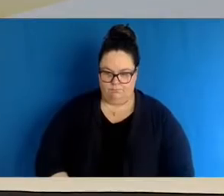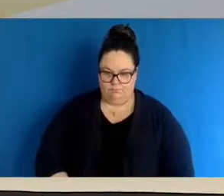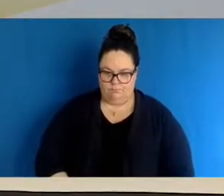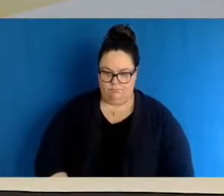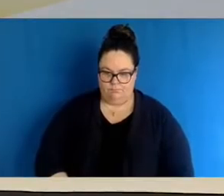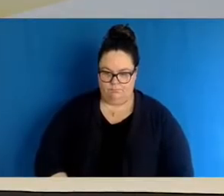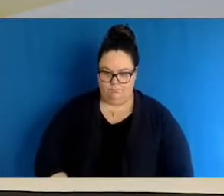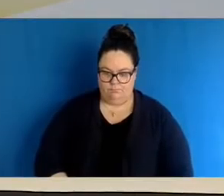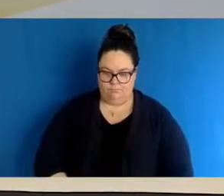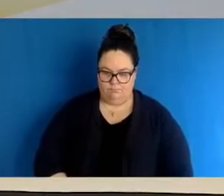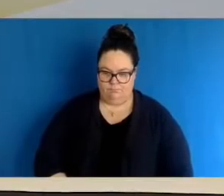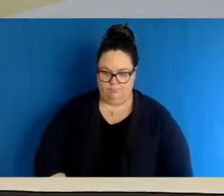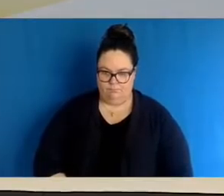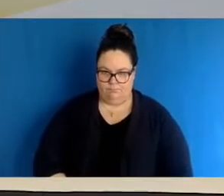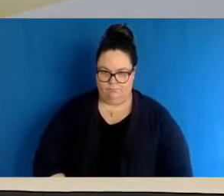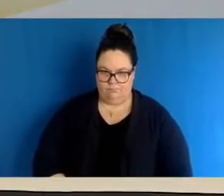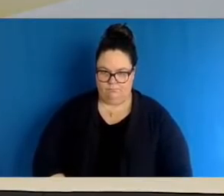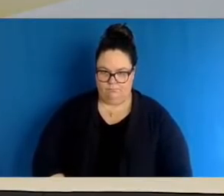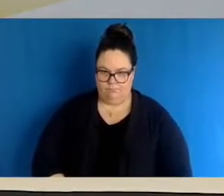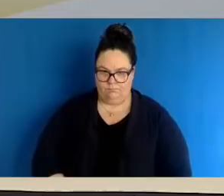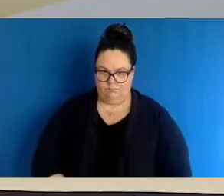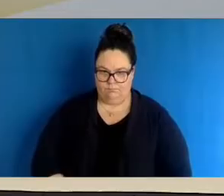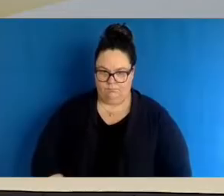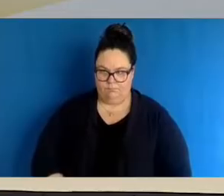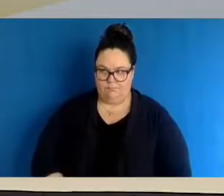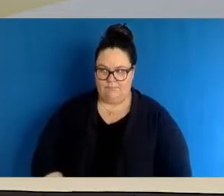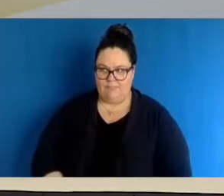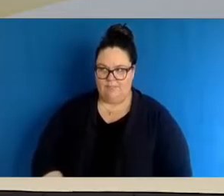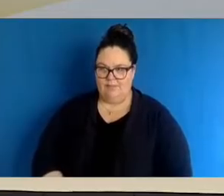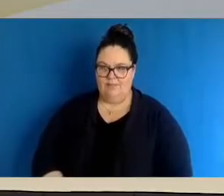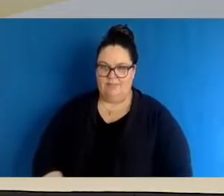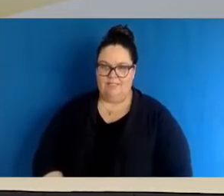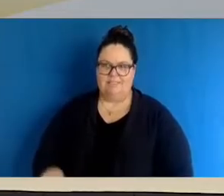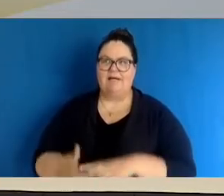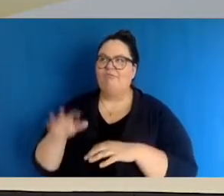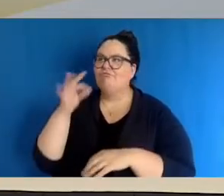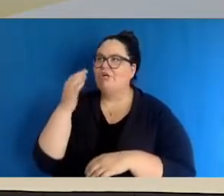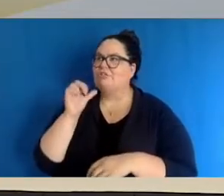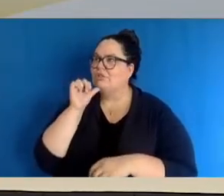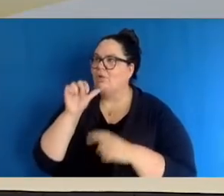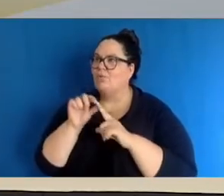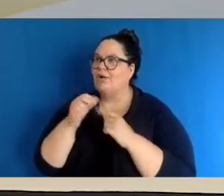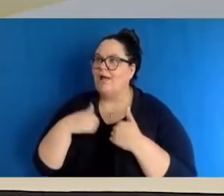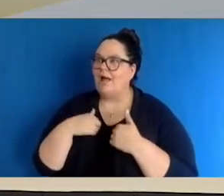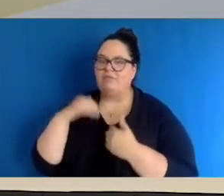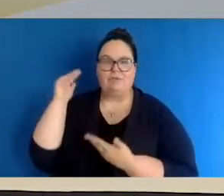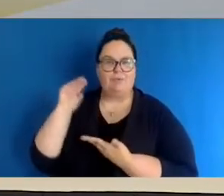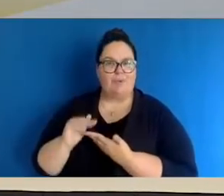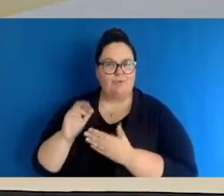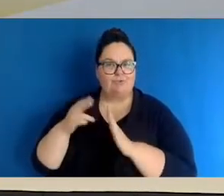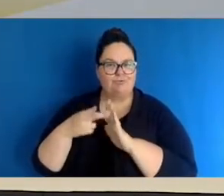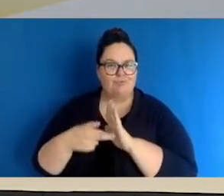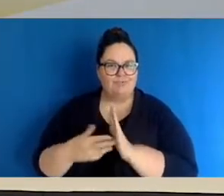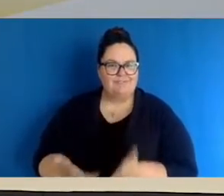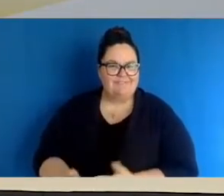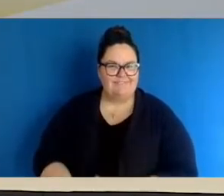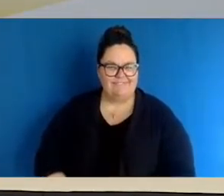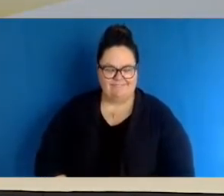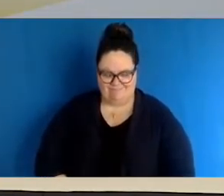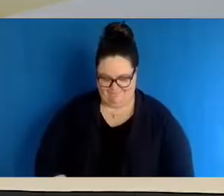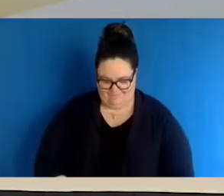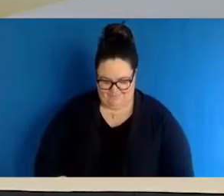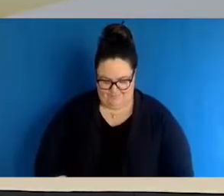j'ai perdu le mot en français, ease the restriction, d'alléger les restrictions à l'école, plus de cohortes, plus de